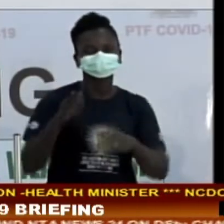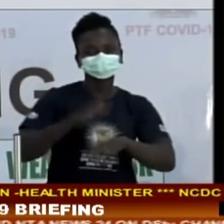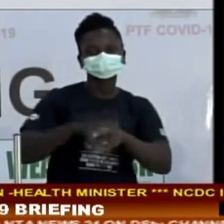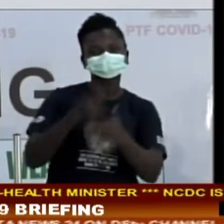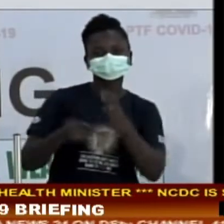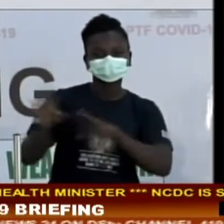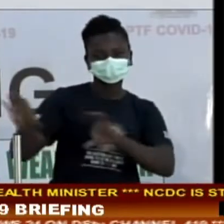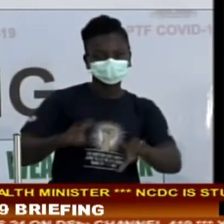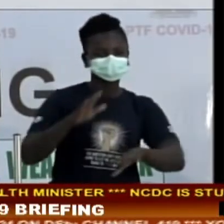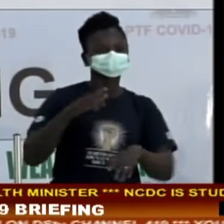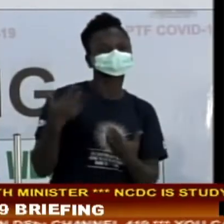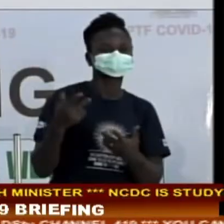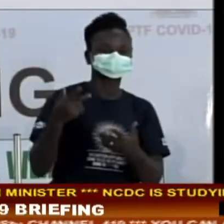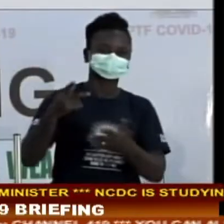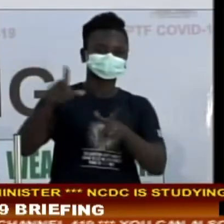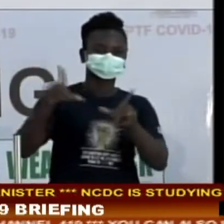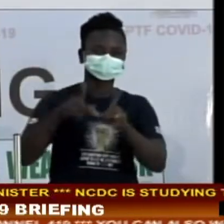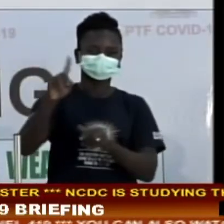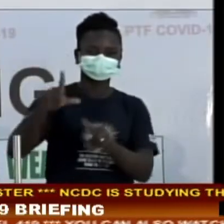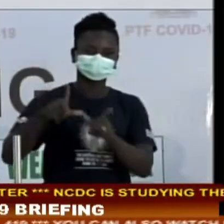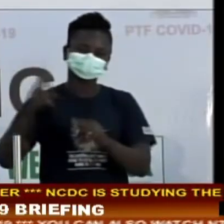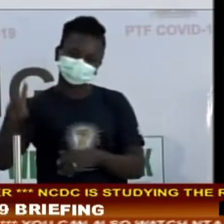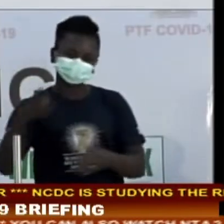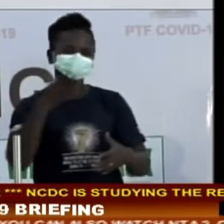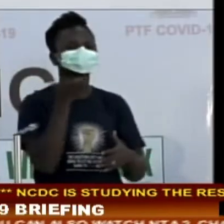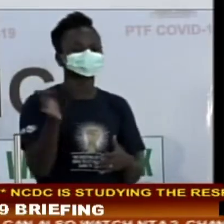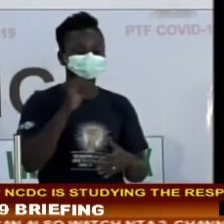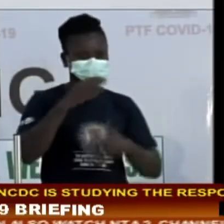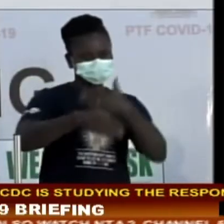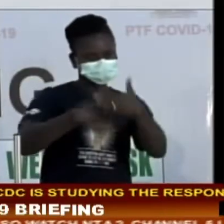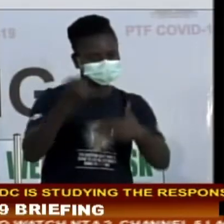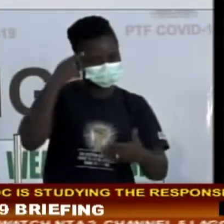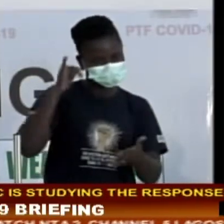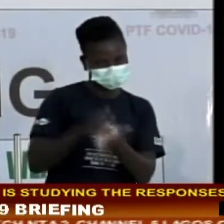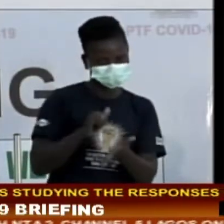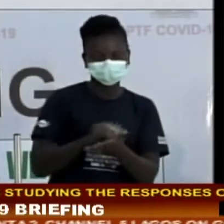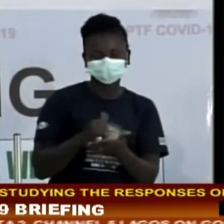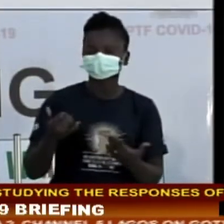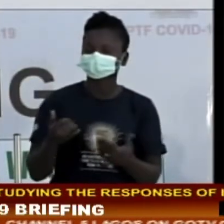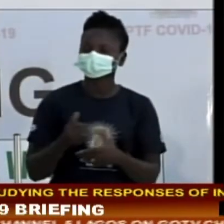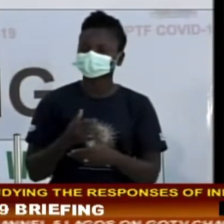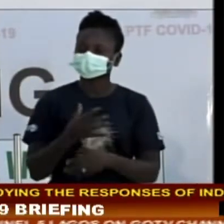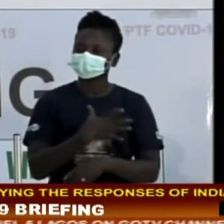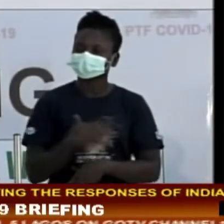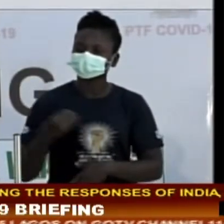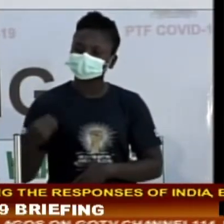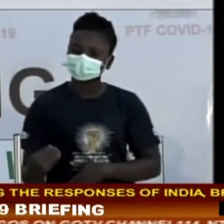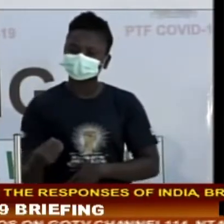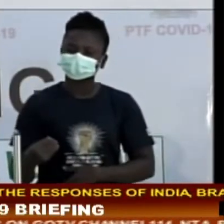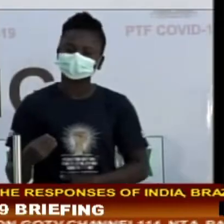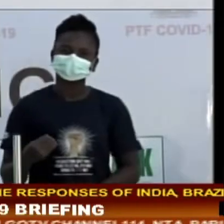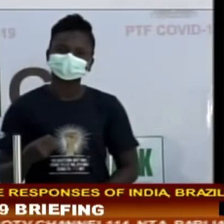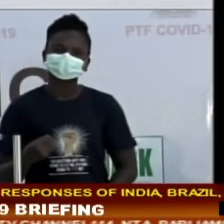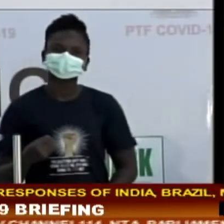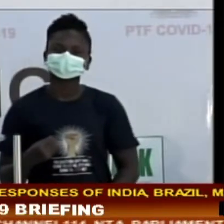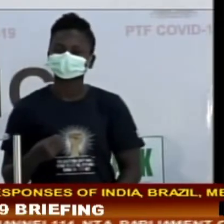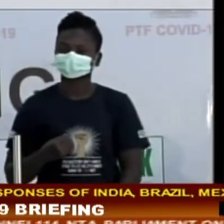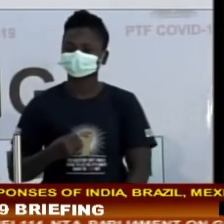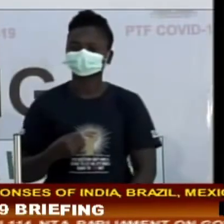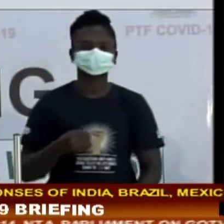phase one phase two so there are processes for that and uh it's not to be in uh uh uh imagine that the